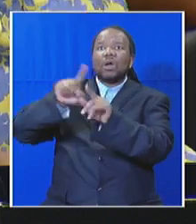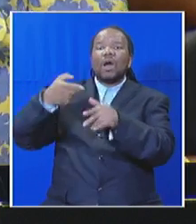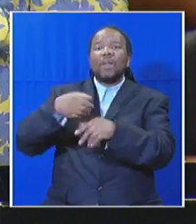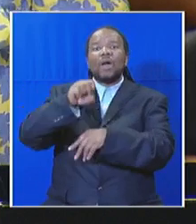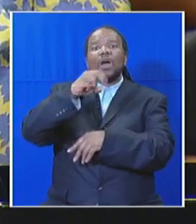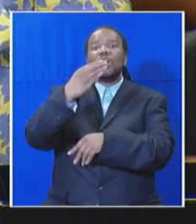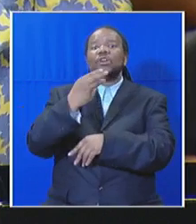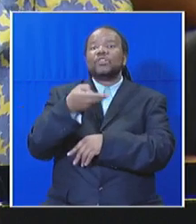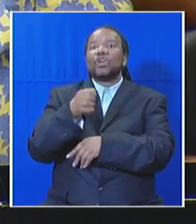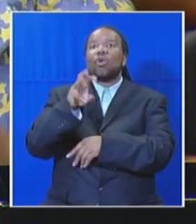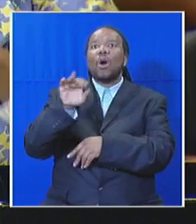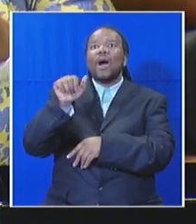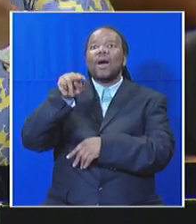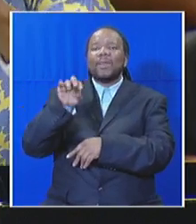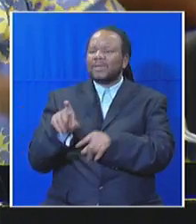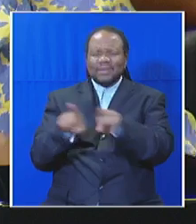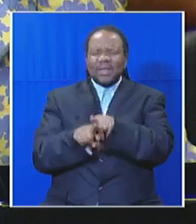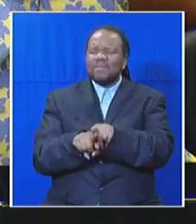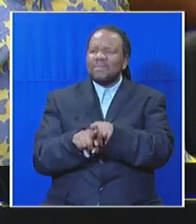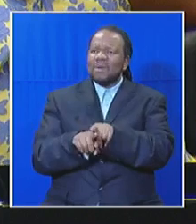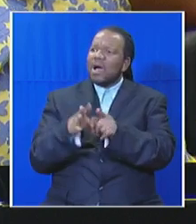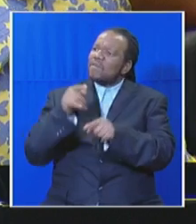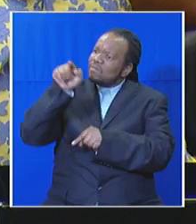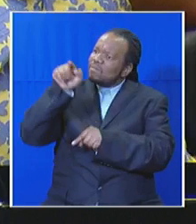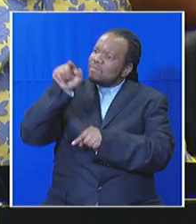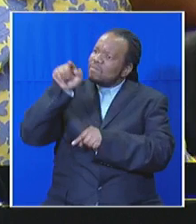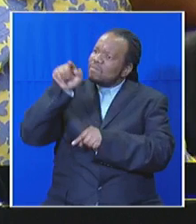Chewane. I had not recognized him.